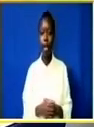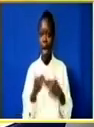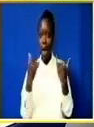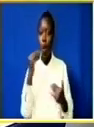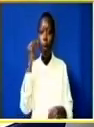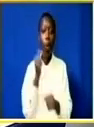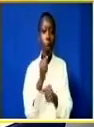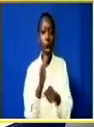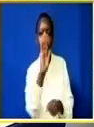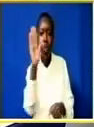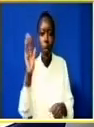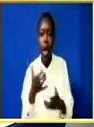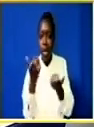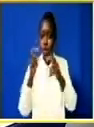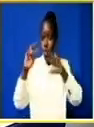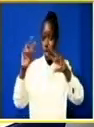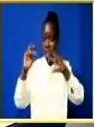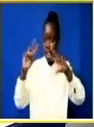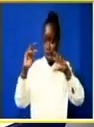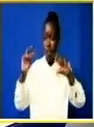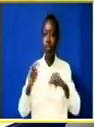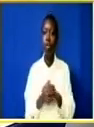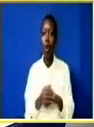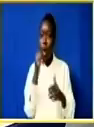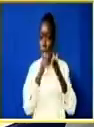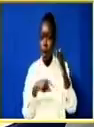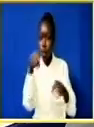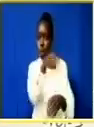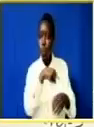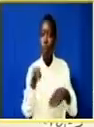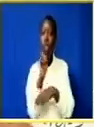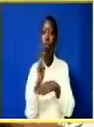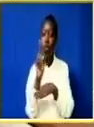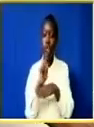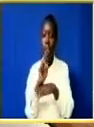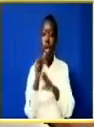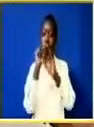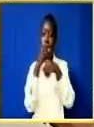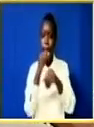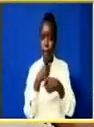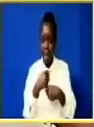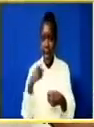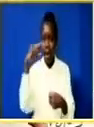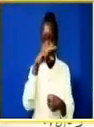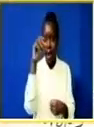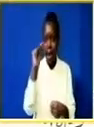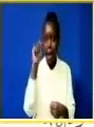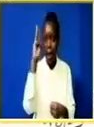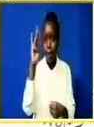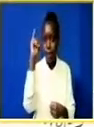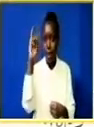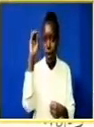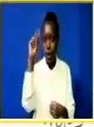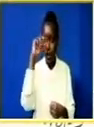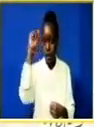assignment, find out what do we use to make the gabions, as well